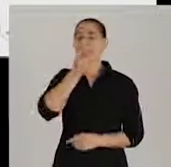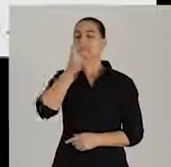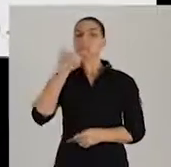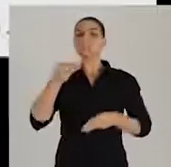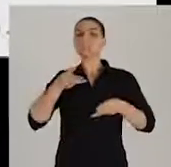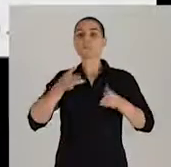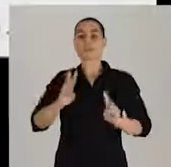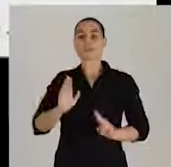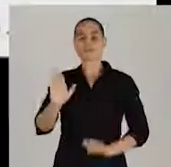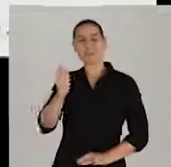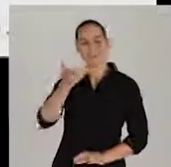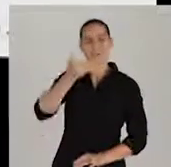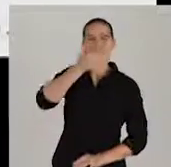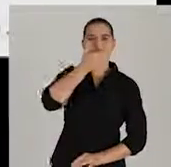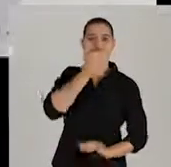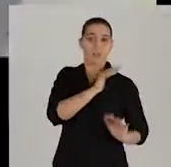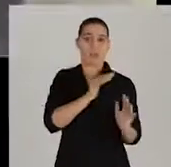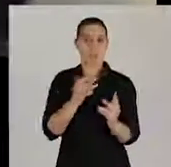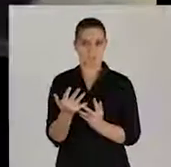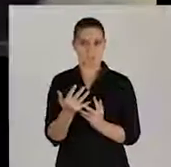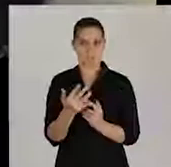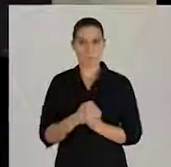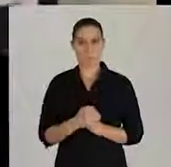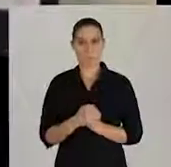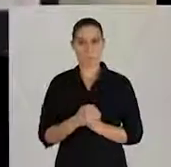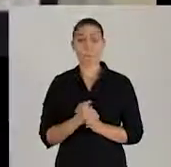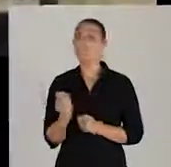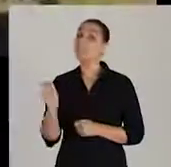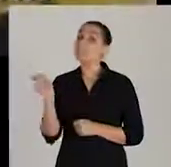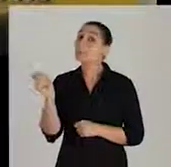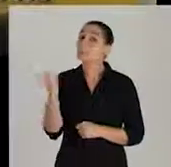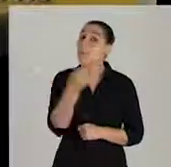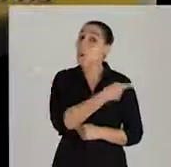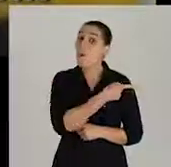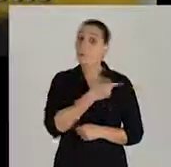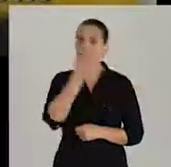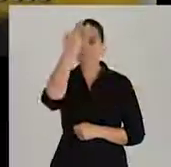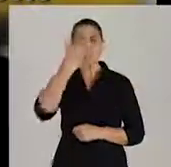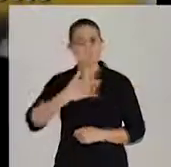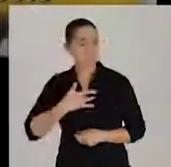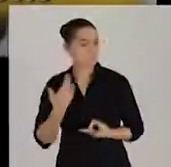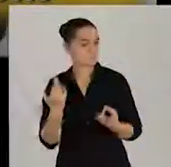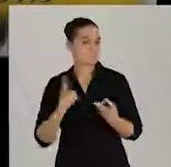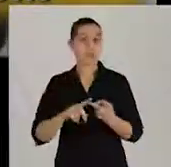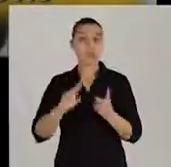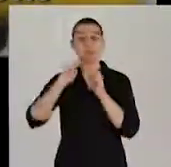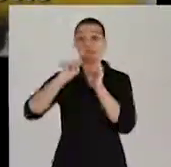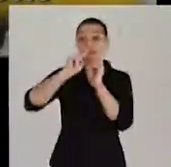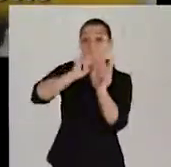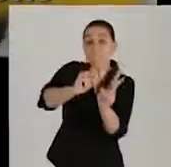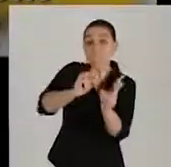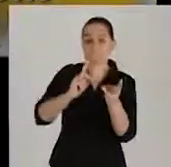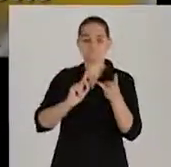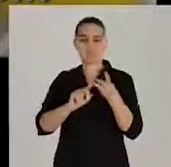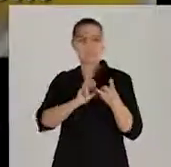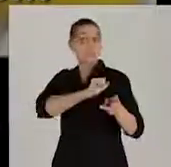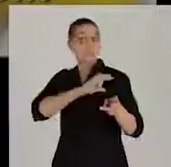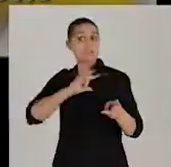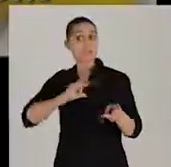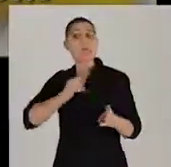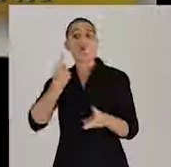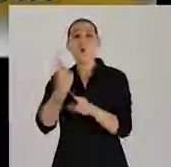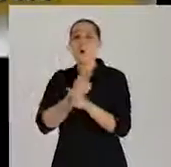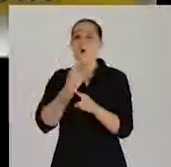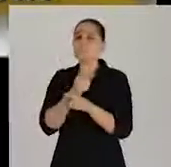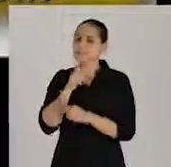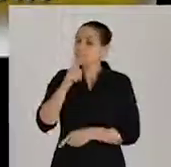contain respiratory secretions. All patients, visitors, and clinic staff should be encouraged to cover their